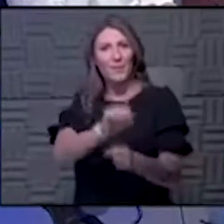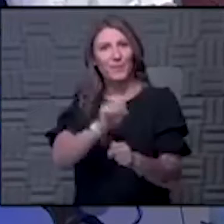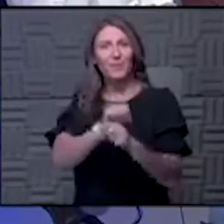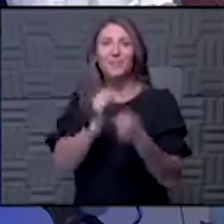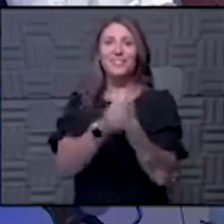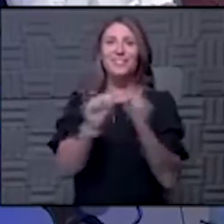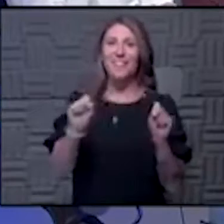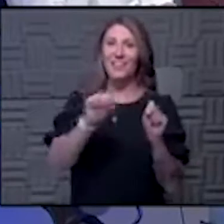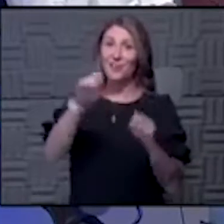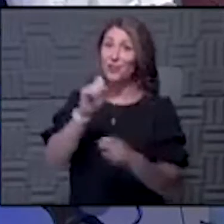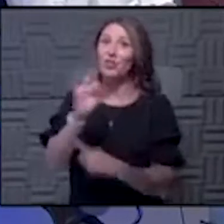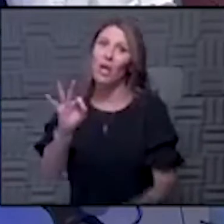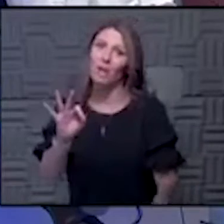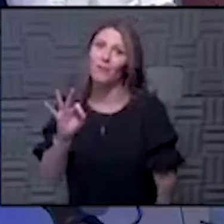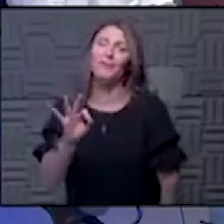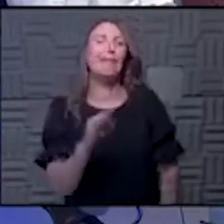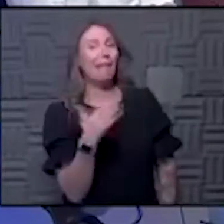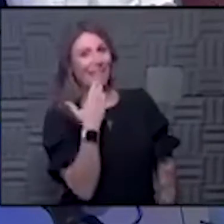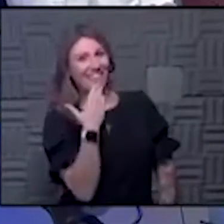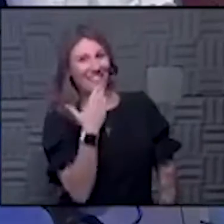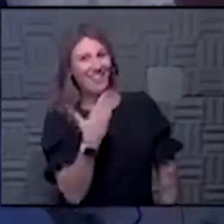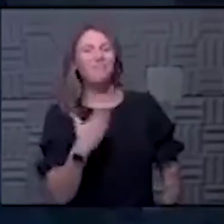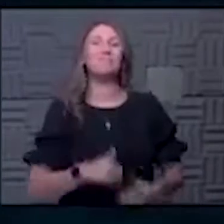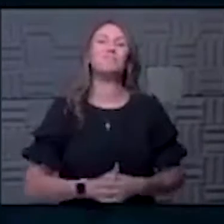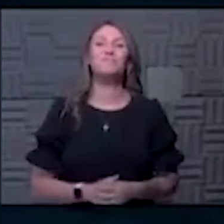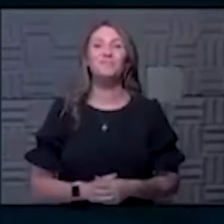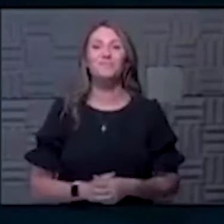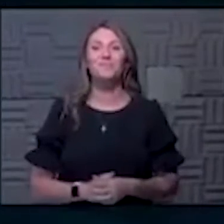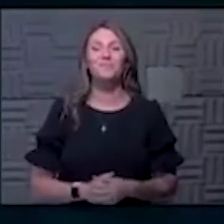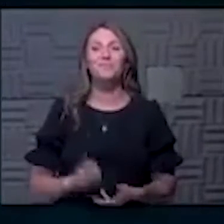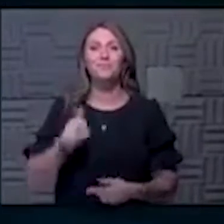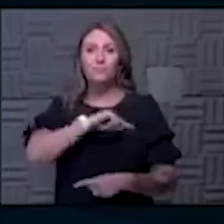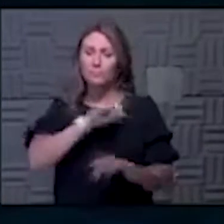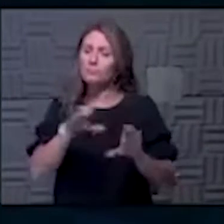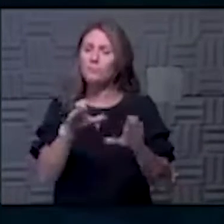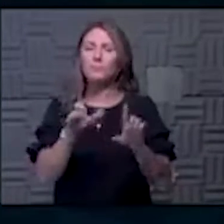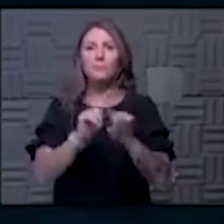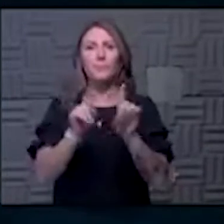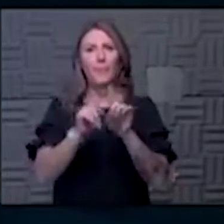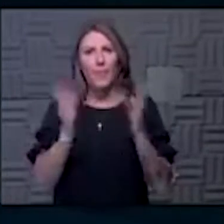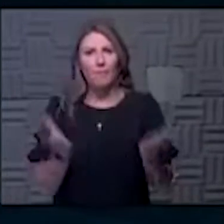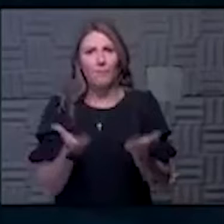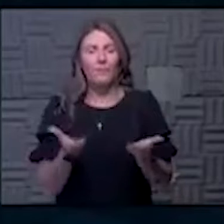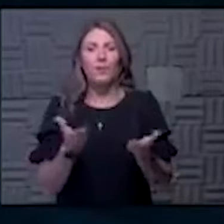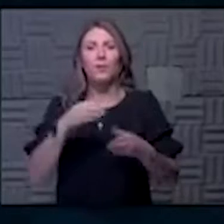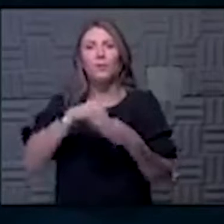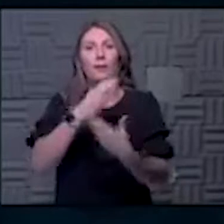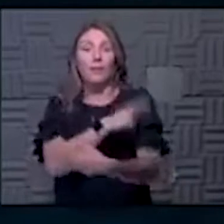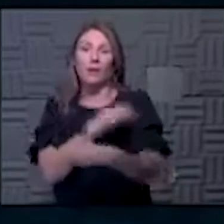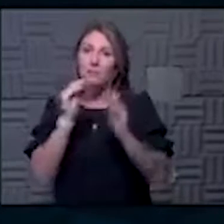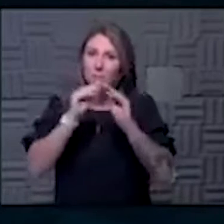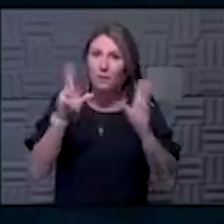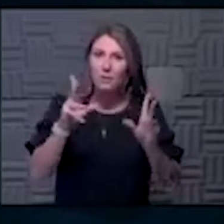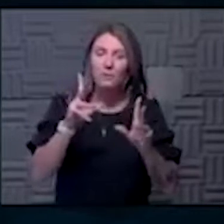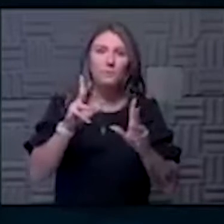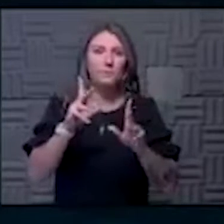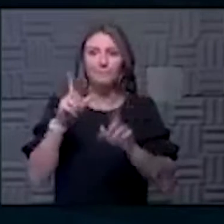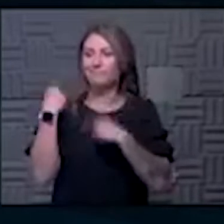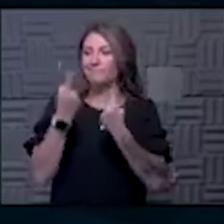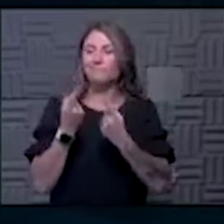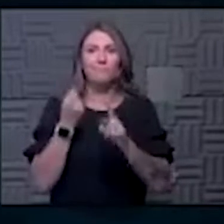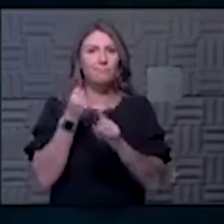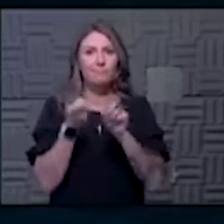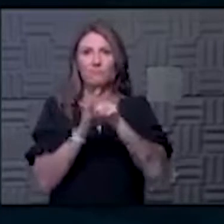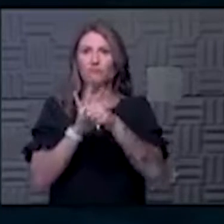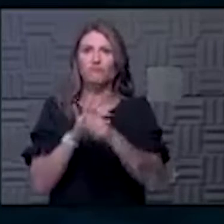Jeff. Thank you, Steve. Yeah, we have done things differently here within our hospital, obviously, since the beginning of COVID. In